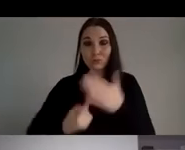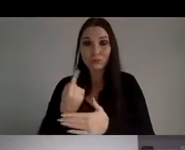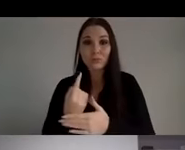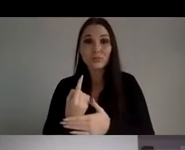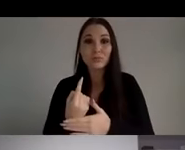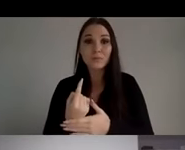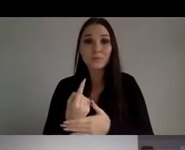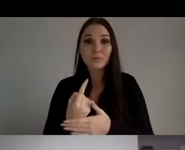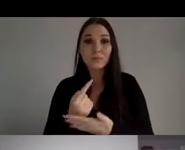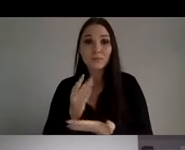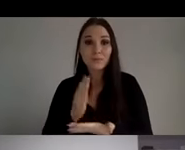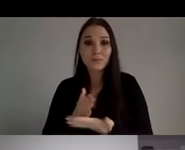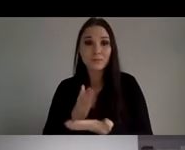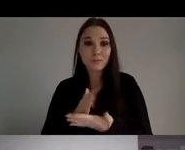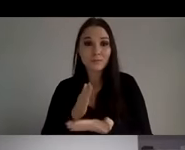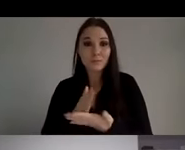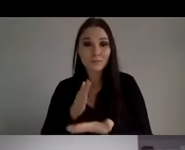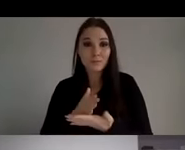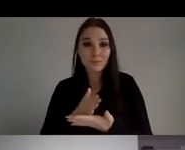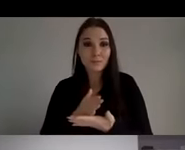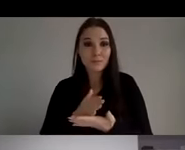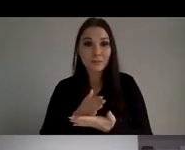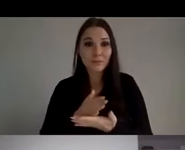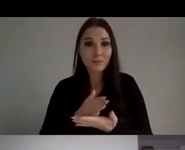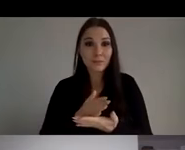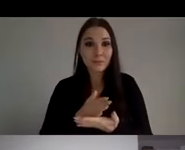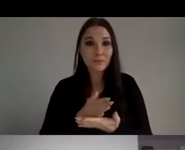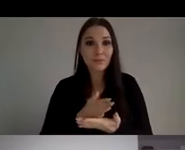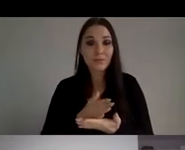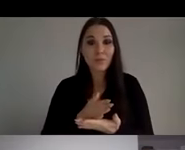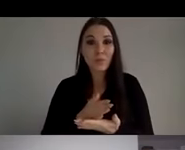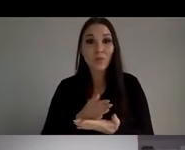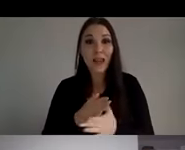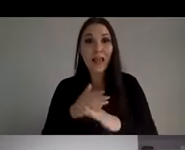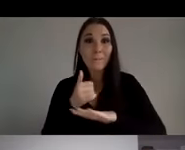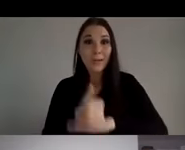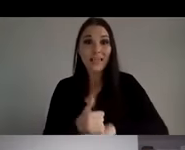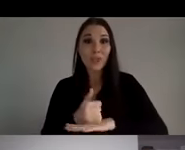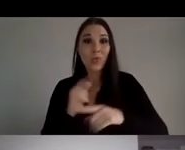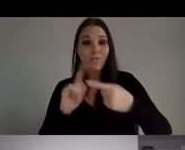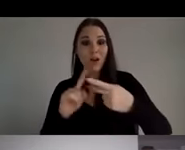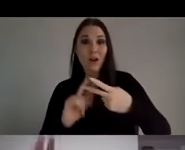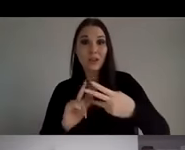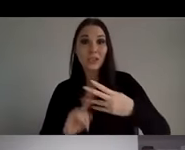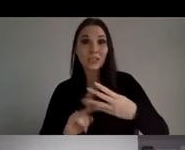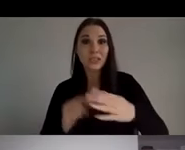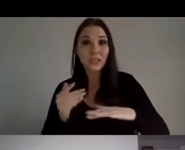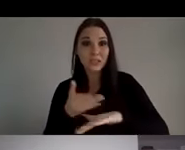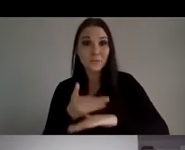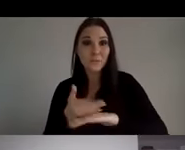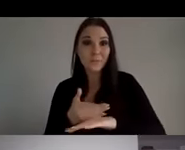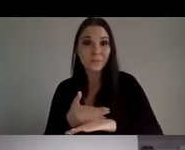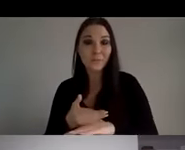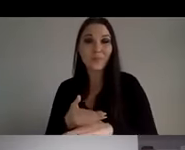function it's really based on the intended function itself. So, and this is where SOTIF is